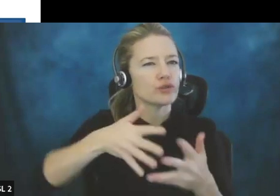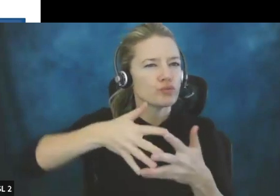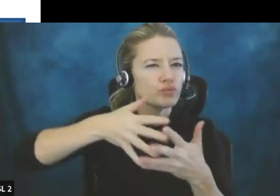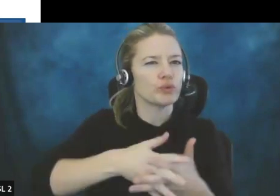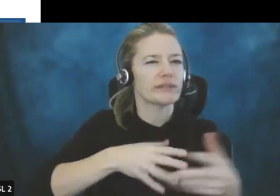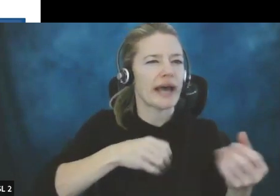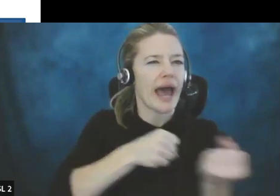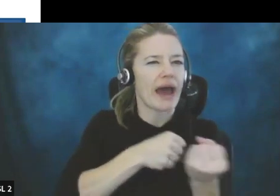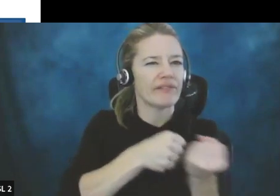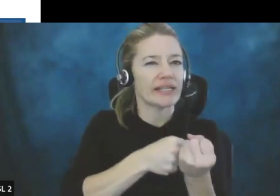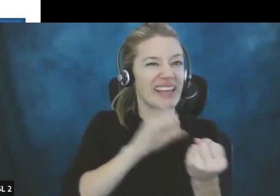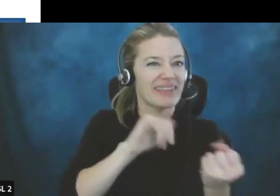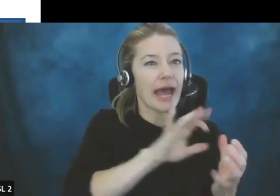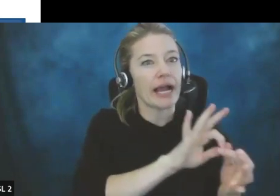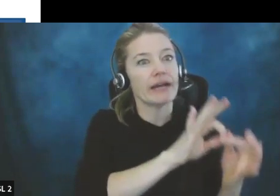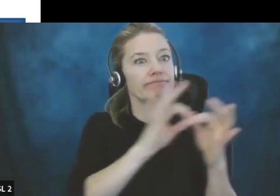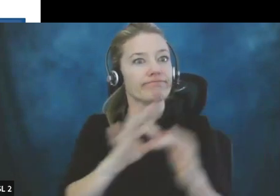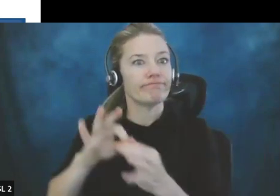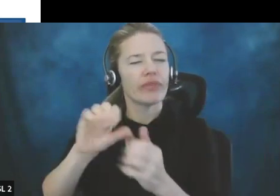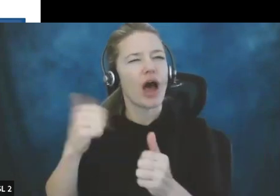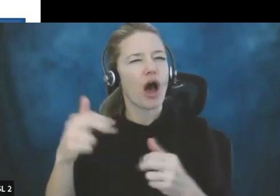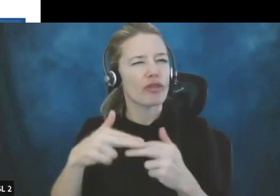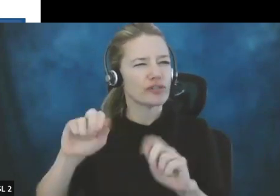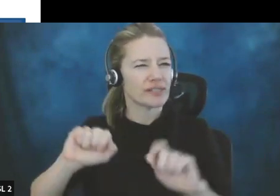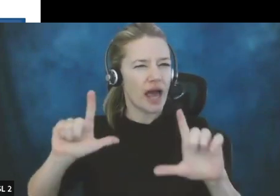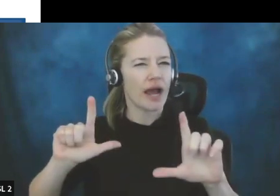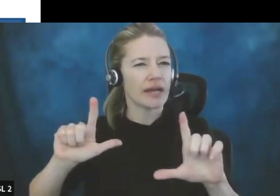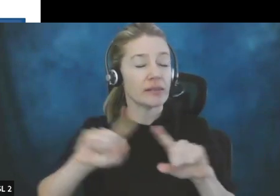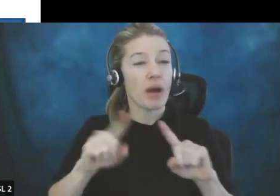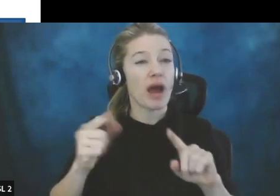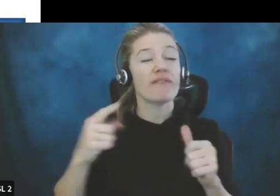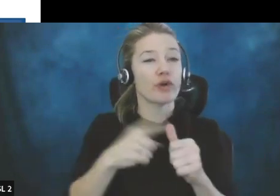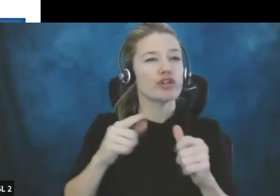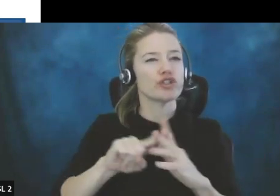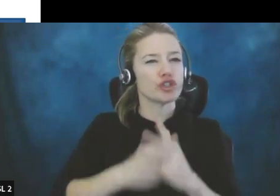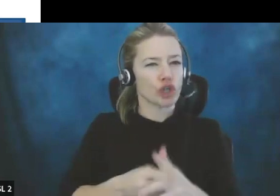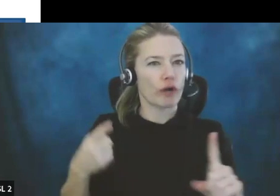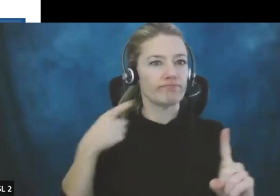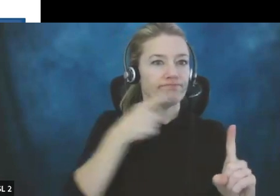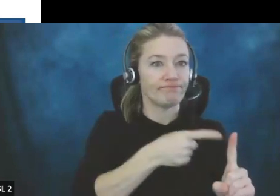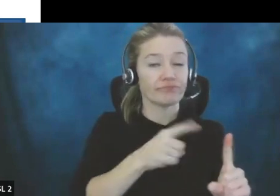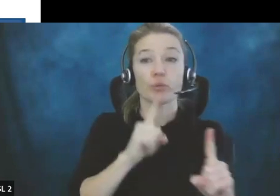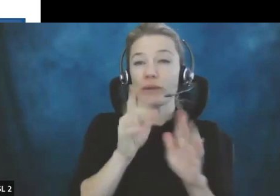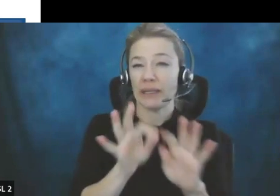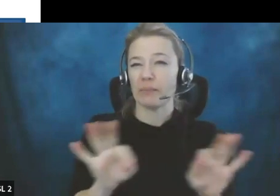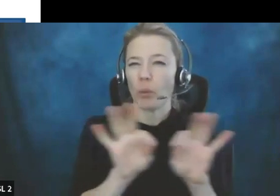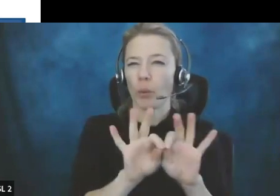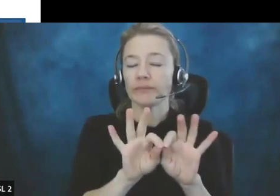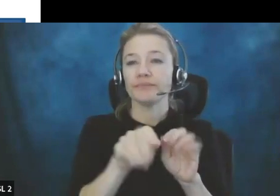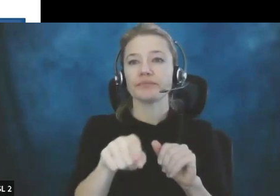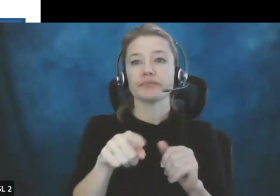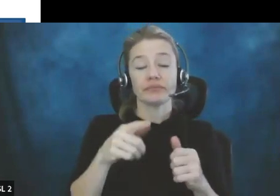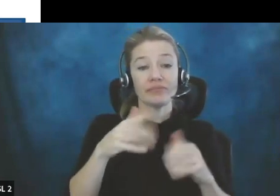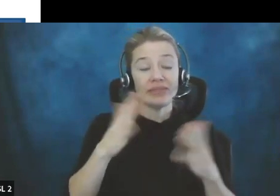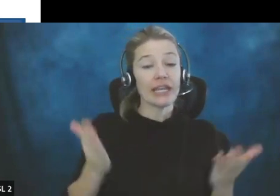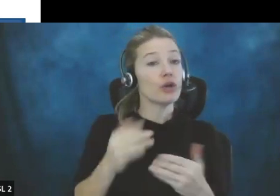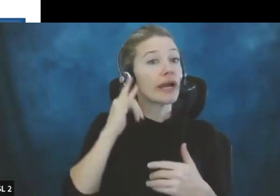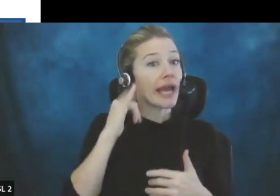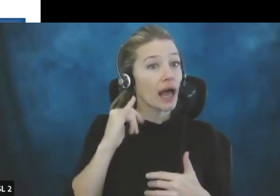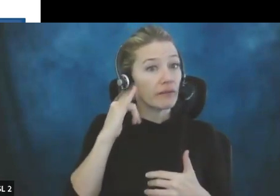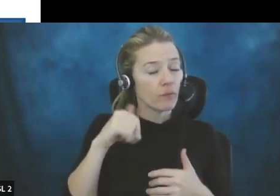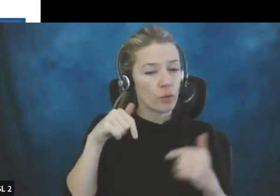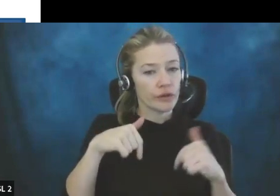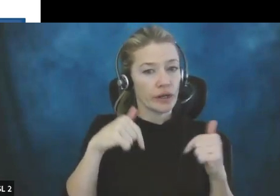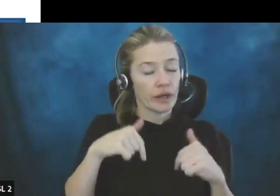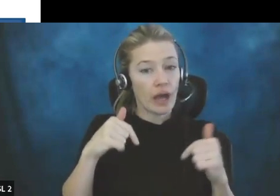grassroots advocacy, and I'm going to kind of wind this into the rest of the slides. But I wanted to kind of start here because I think this is really important,